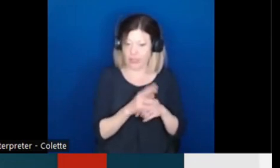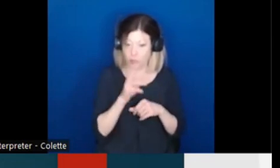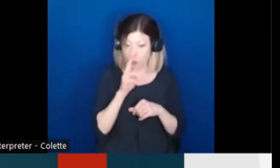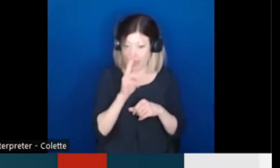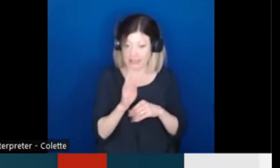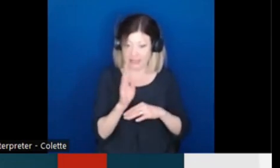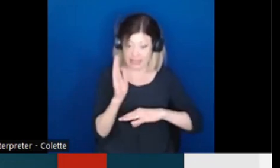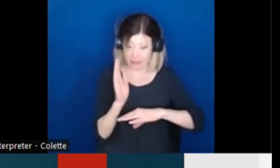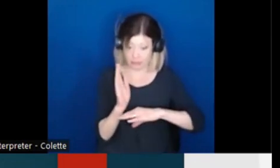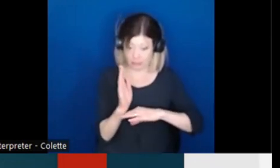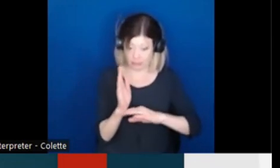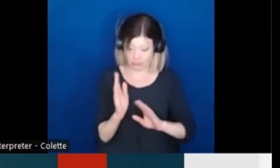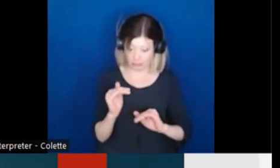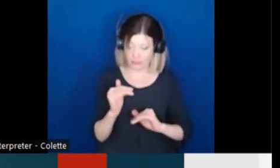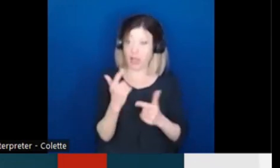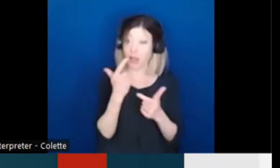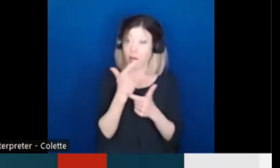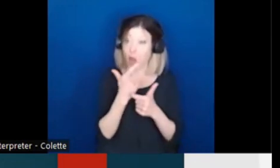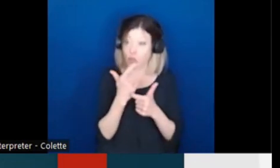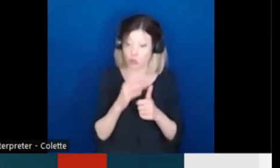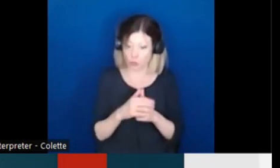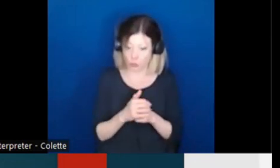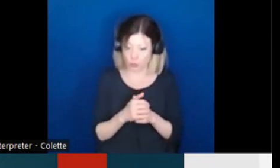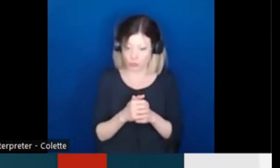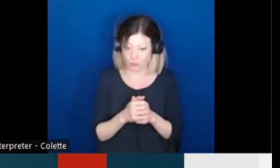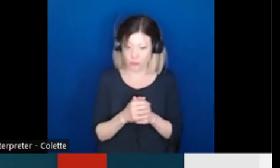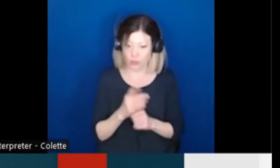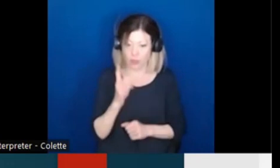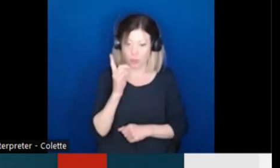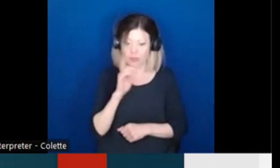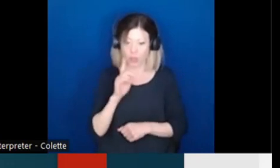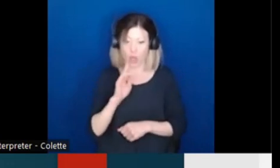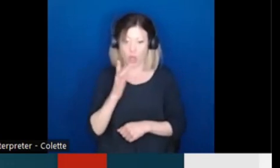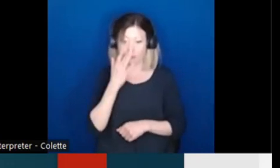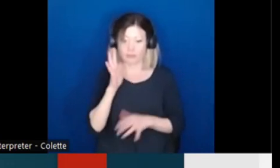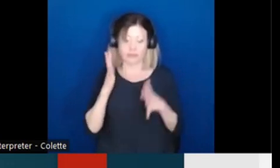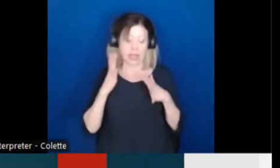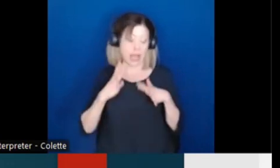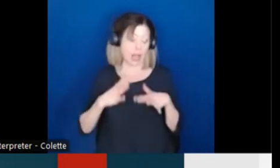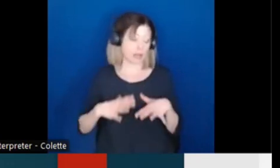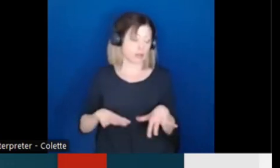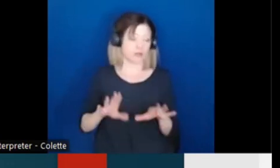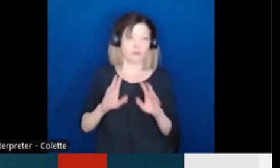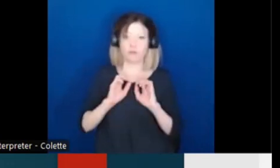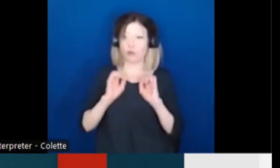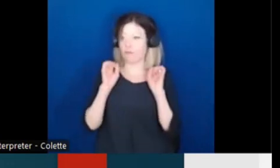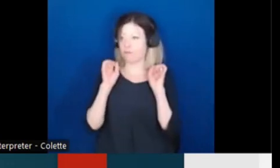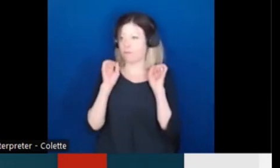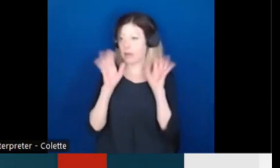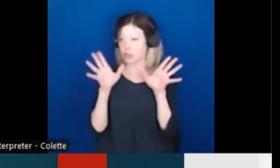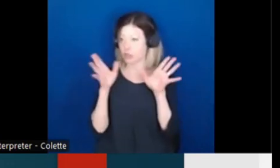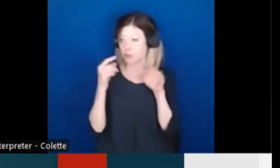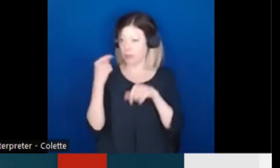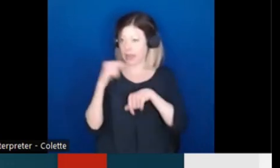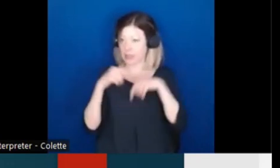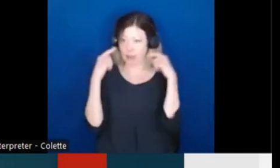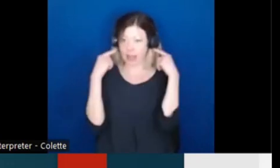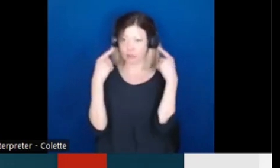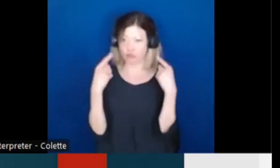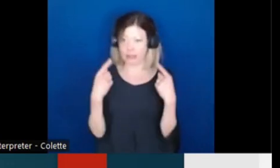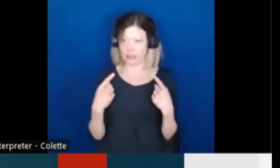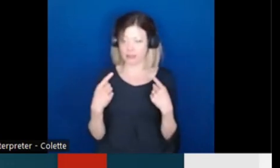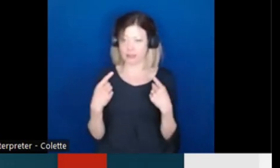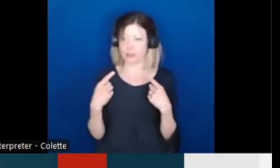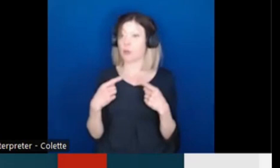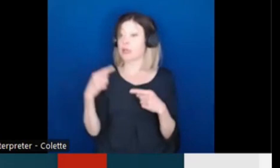the right is a girl that's quite elegant, dressed in the fashion of the time, with her hair in ringlets, holding hands with a young man